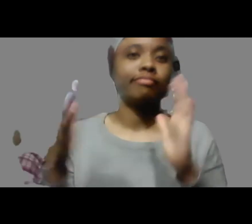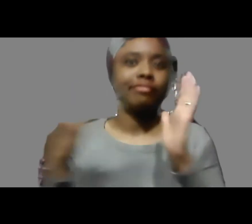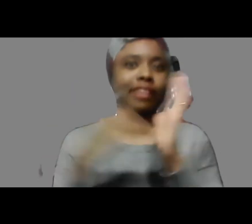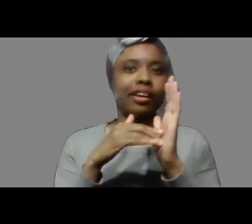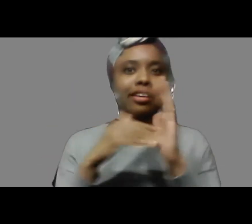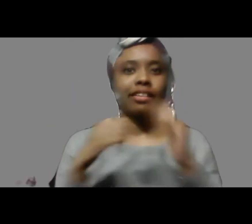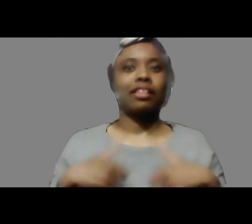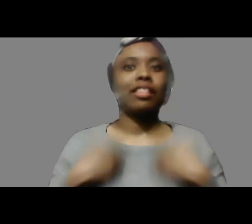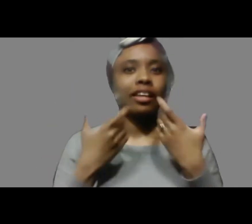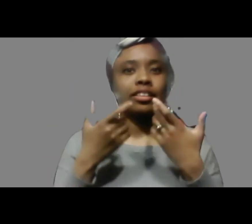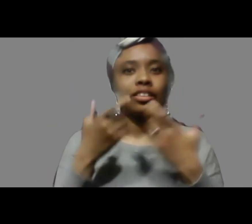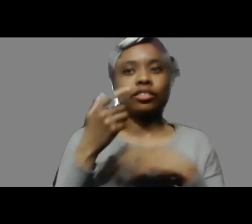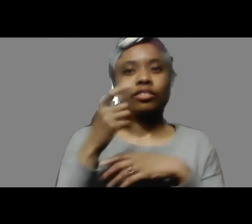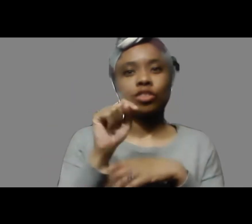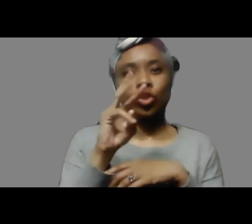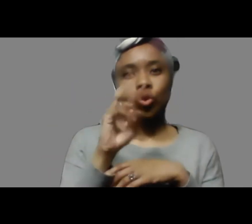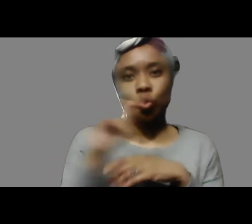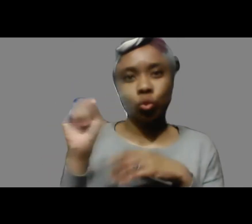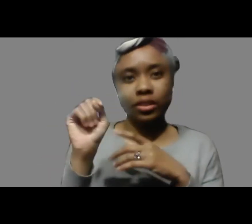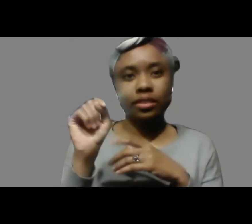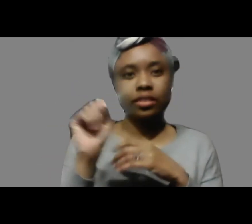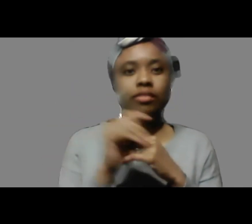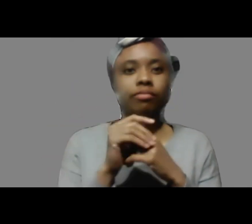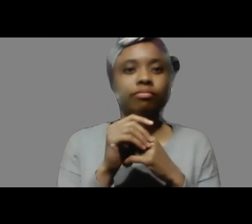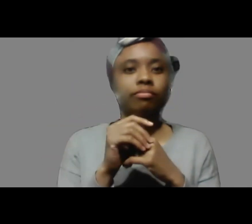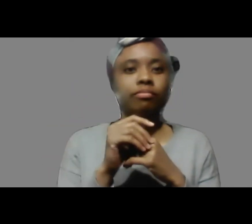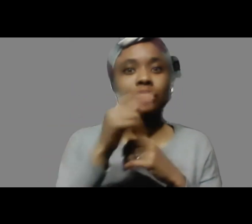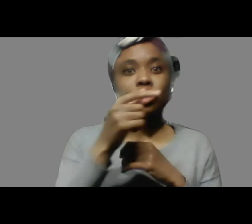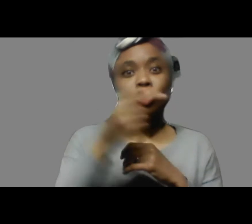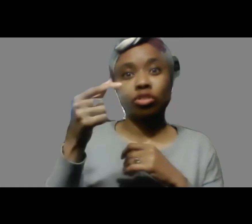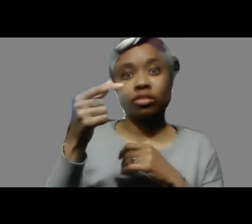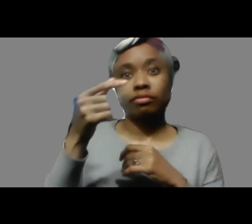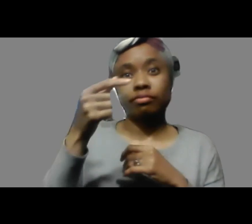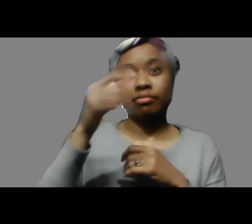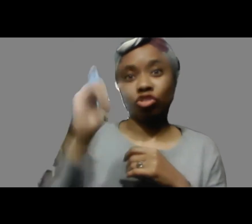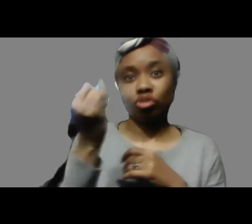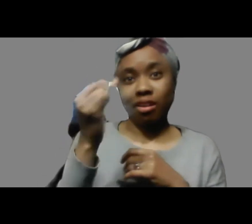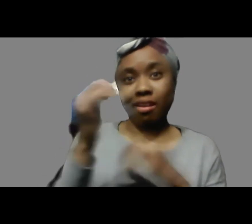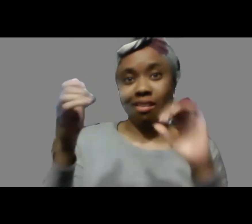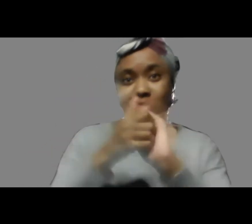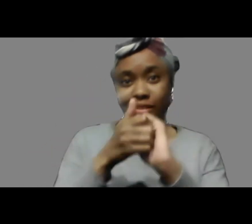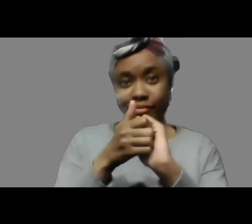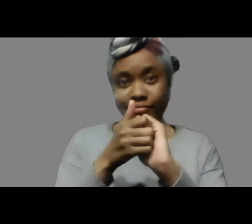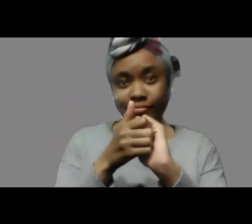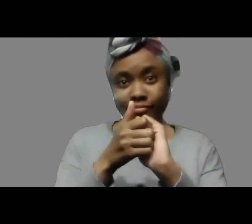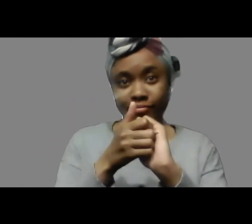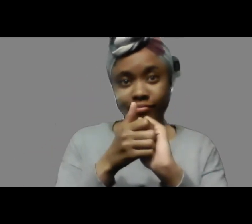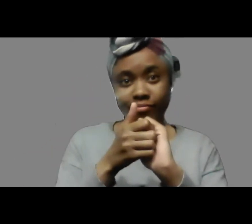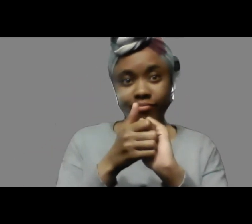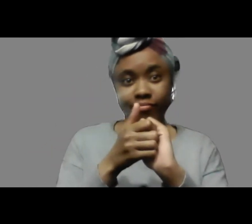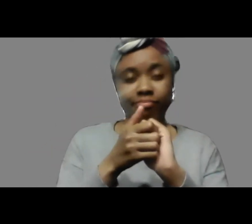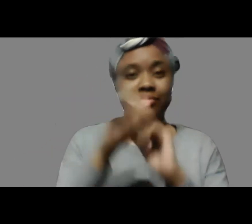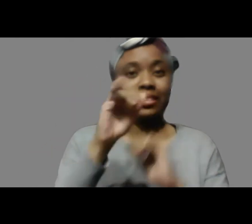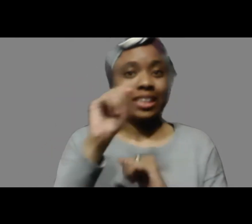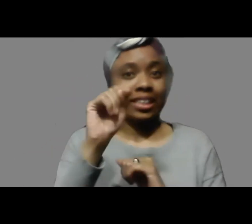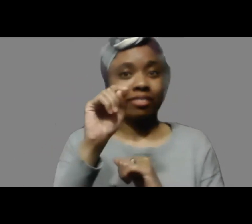tweeted on the handles of GGJ Alliance and the It Takes Roots. And if you